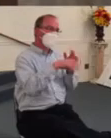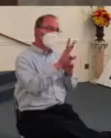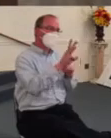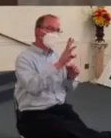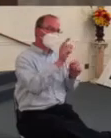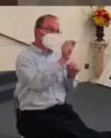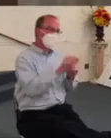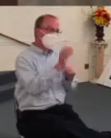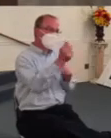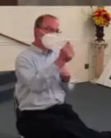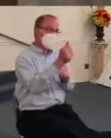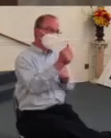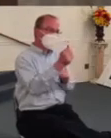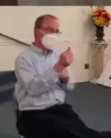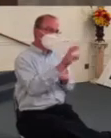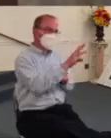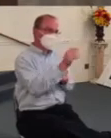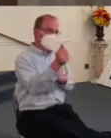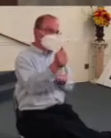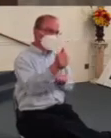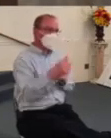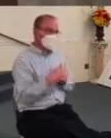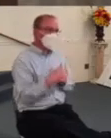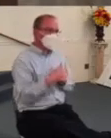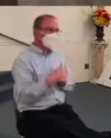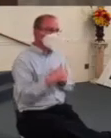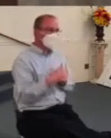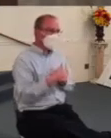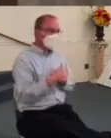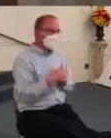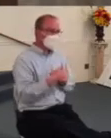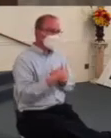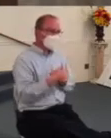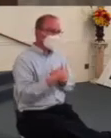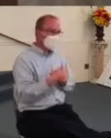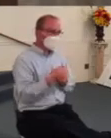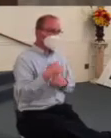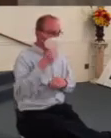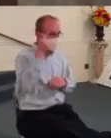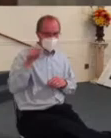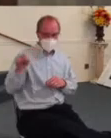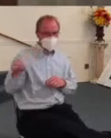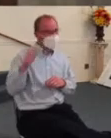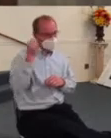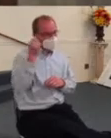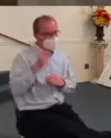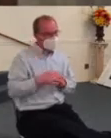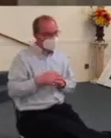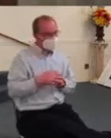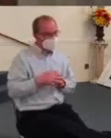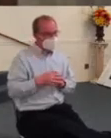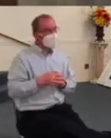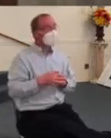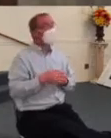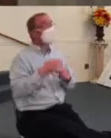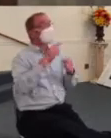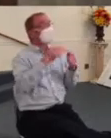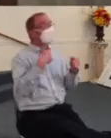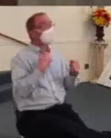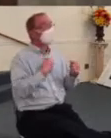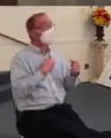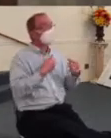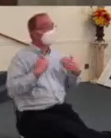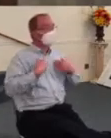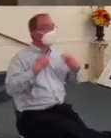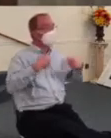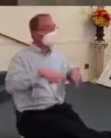appreciate. As we have opportunity, let us do good to all men,